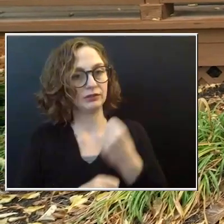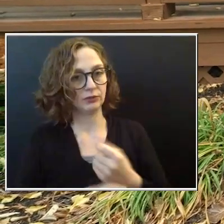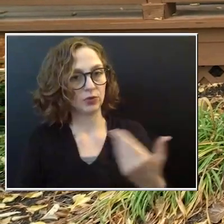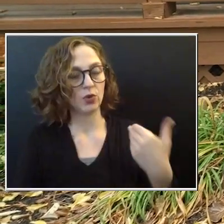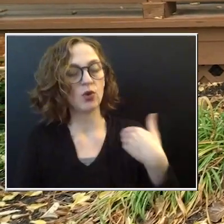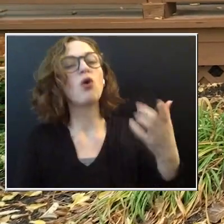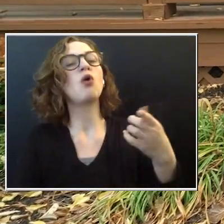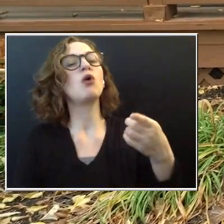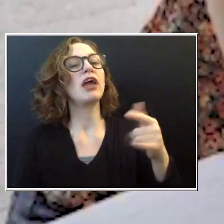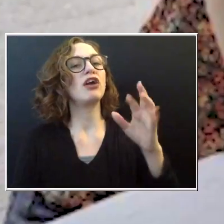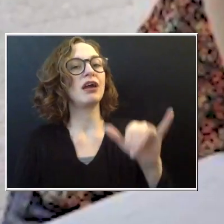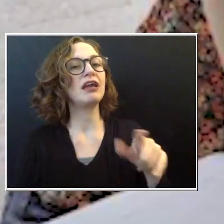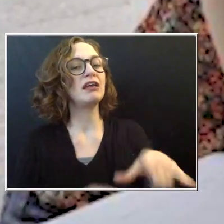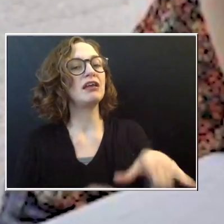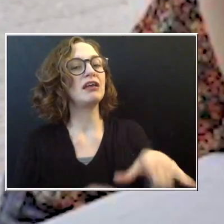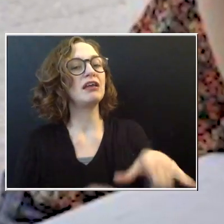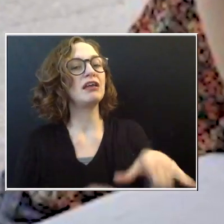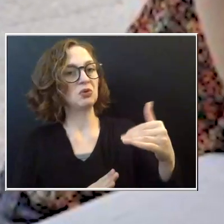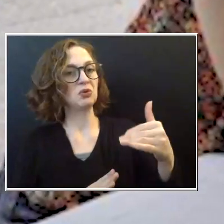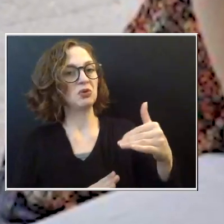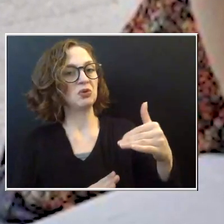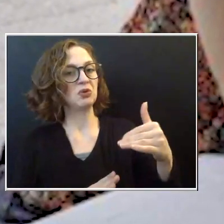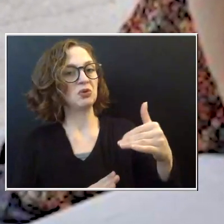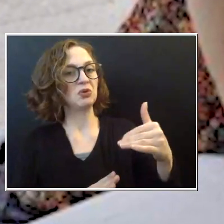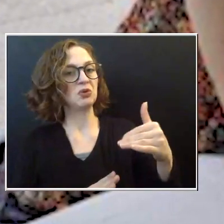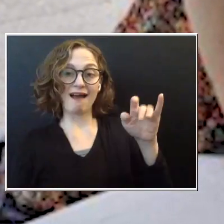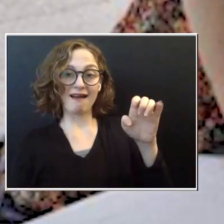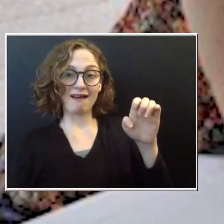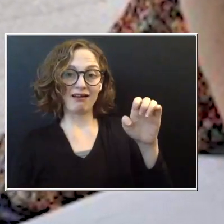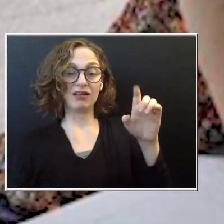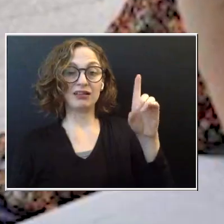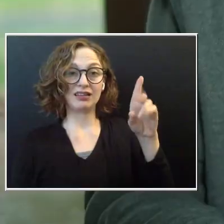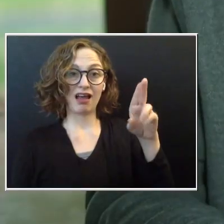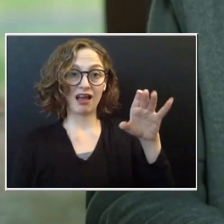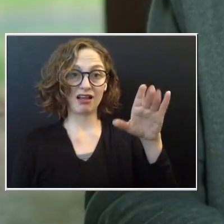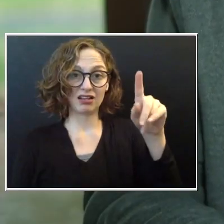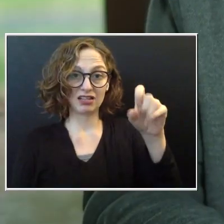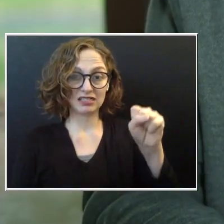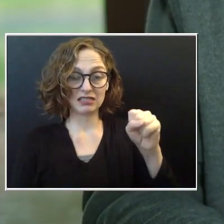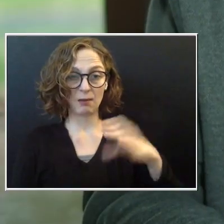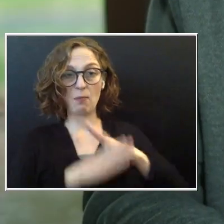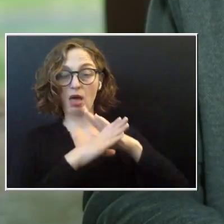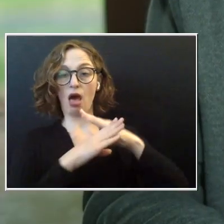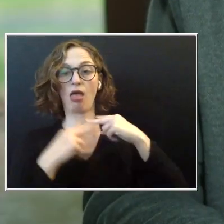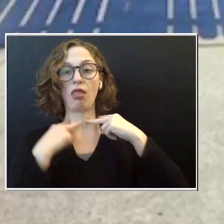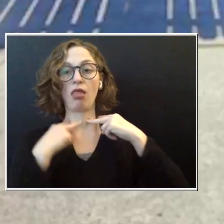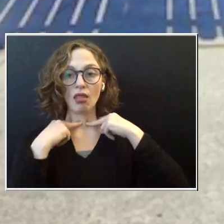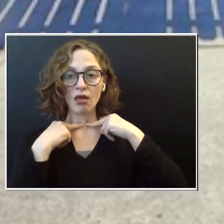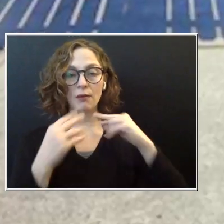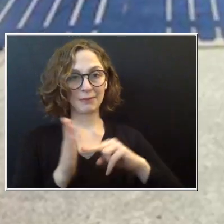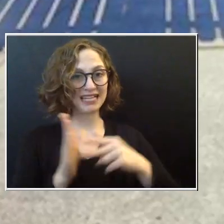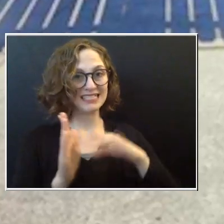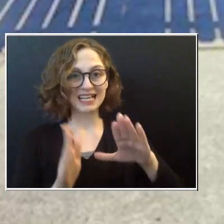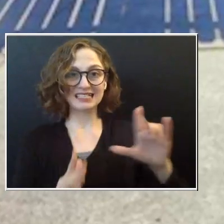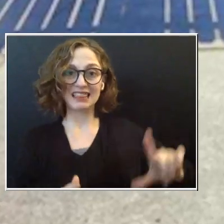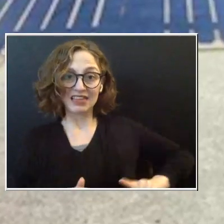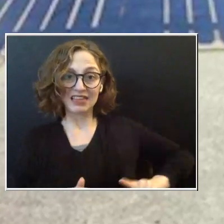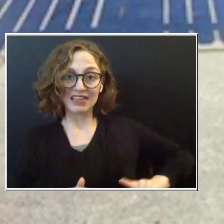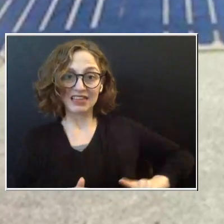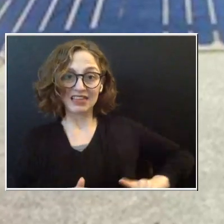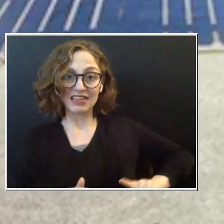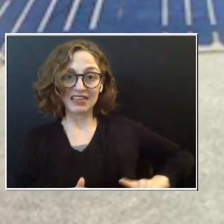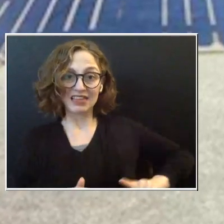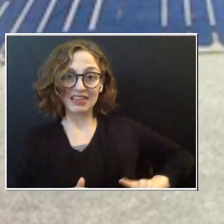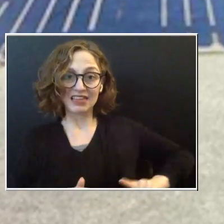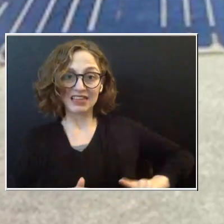is destroying his liver. Doctors told Gary he'd need a liver transplant. It was very, very shocking, and my wife and daughter have suffered